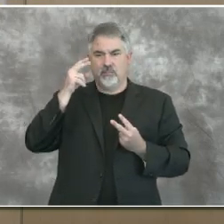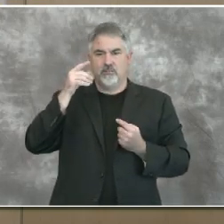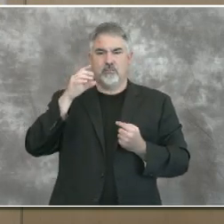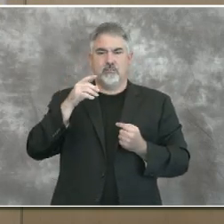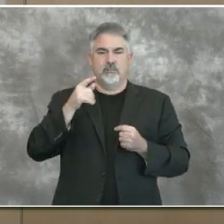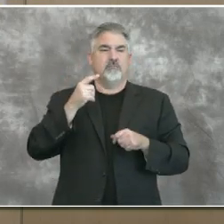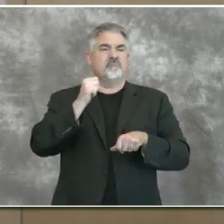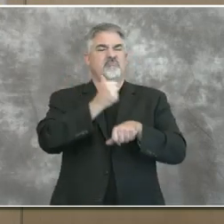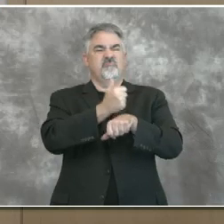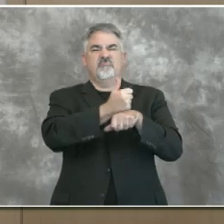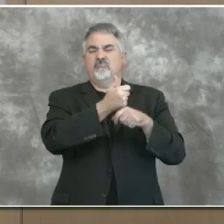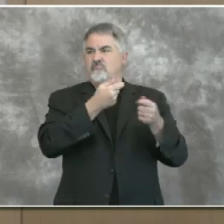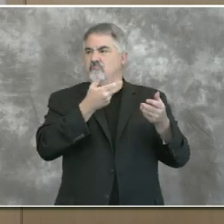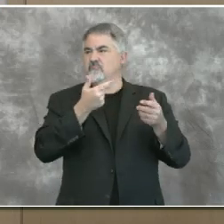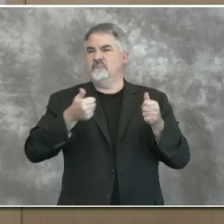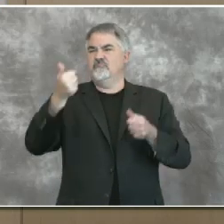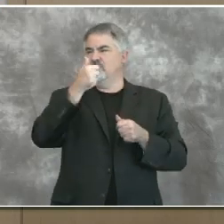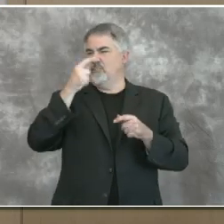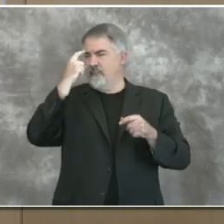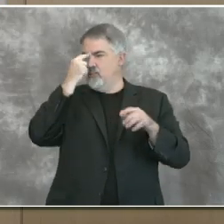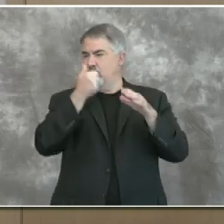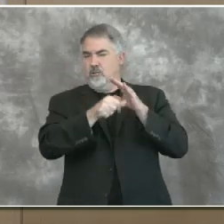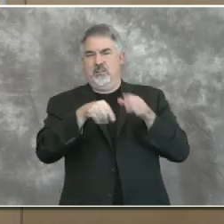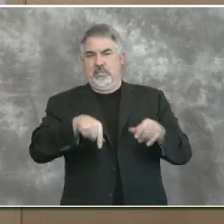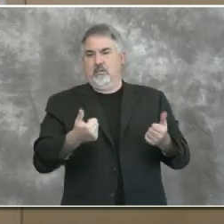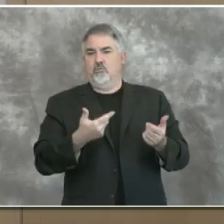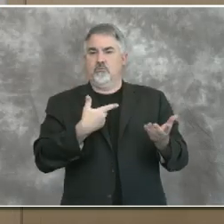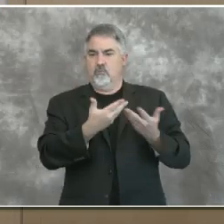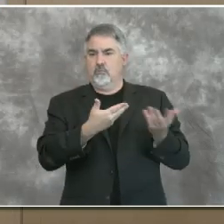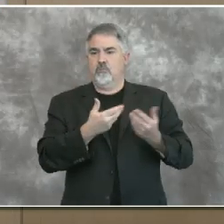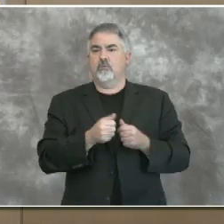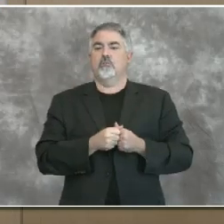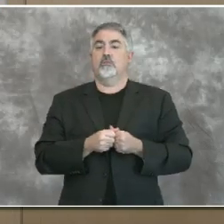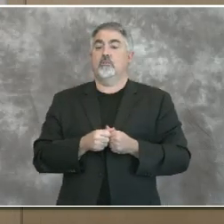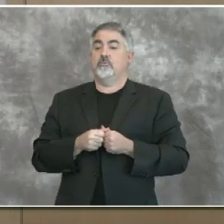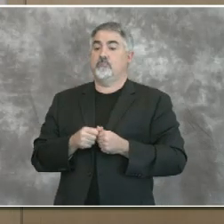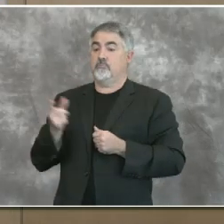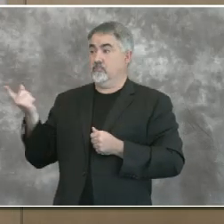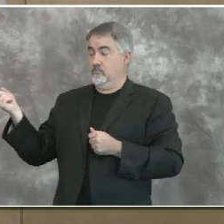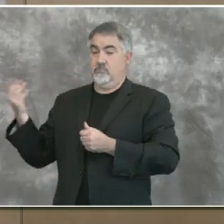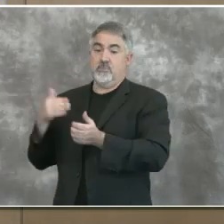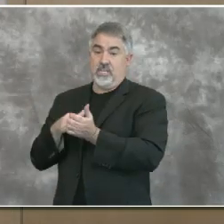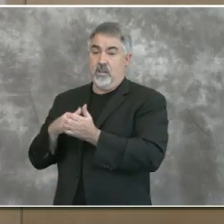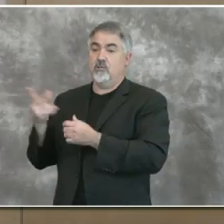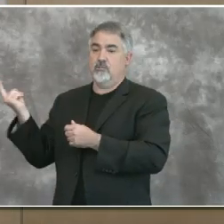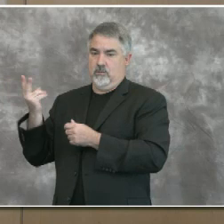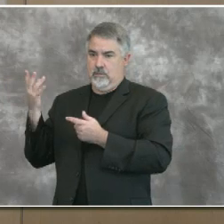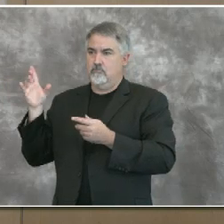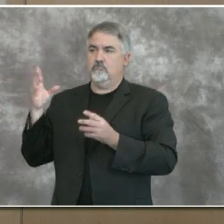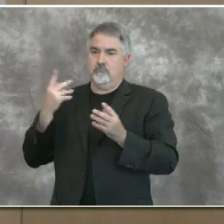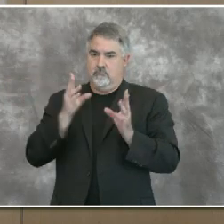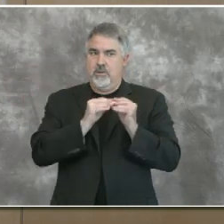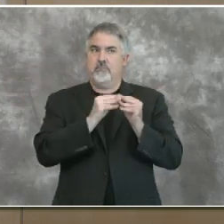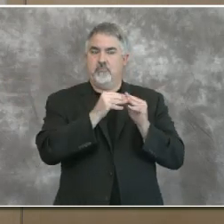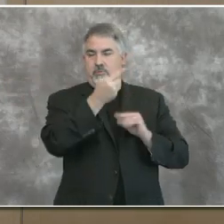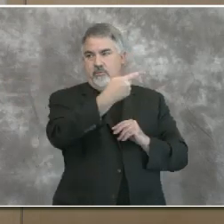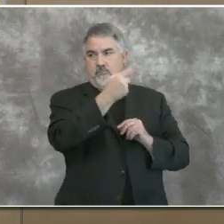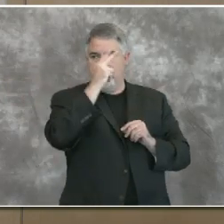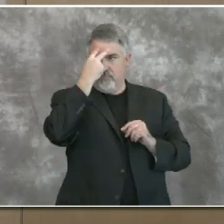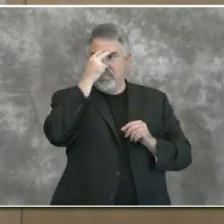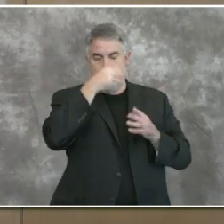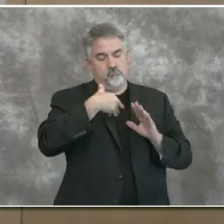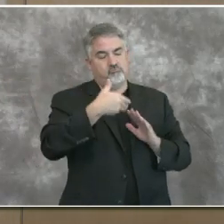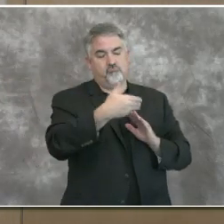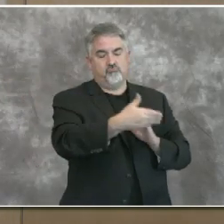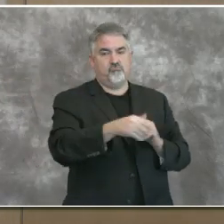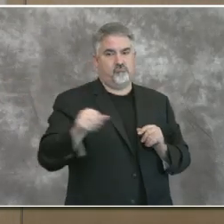well. And both Dr. McDonald and myself are in various meetings across the border. So we are